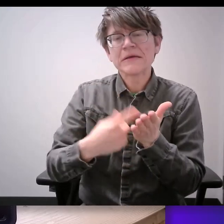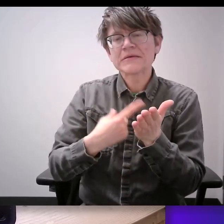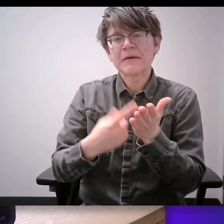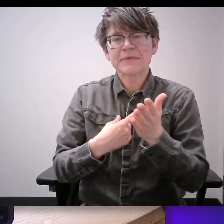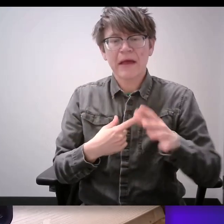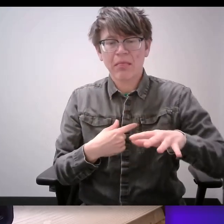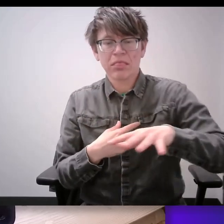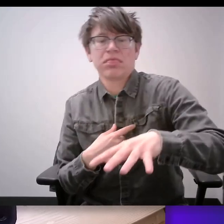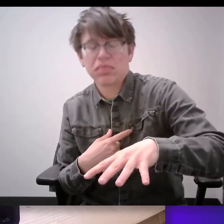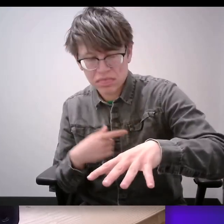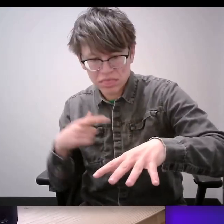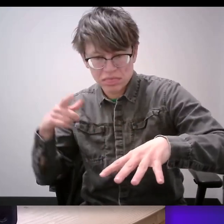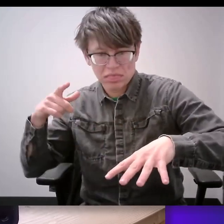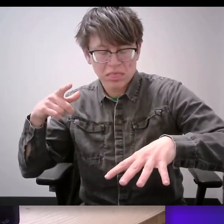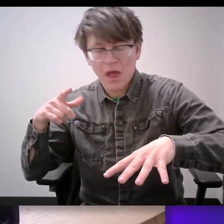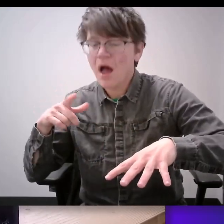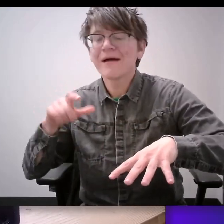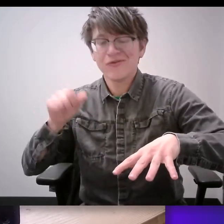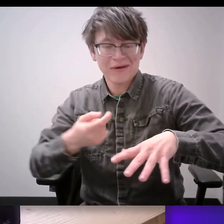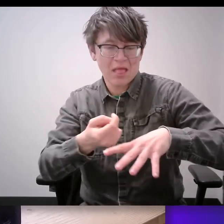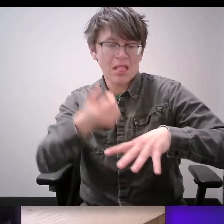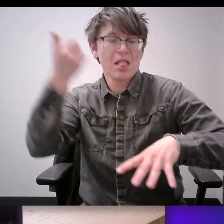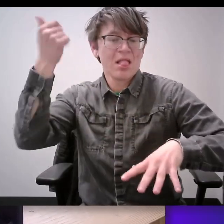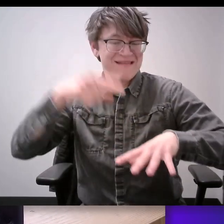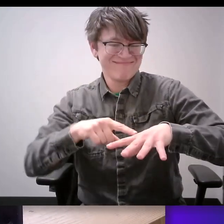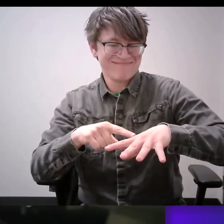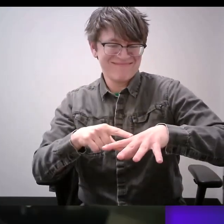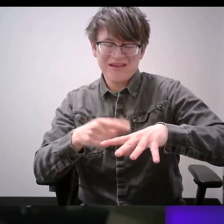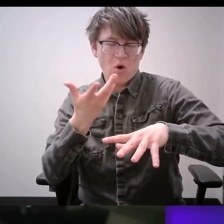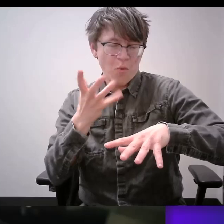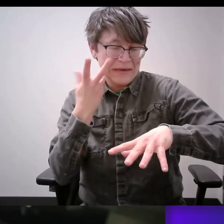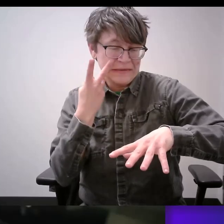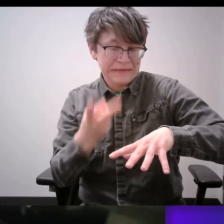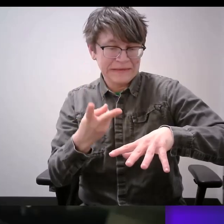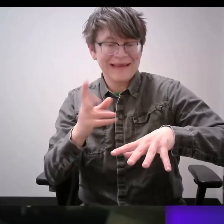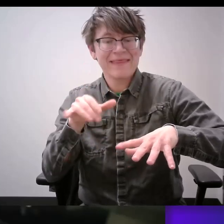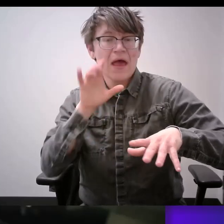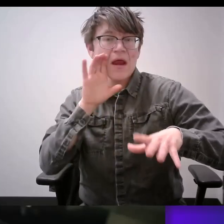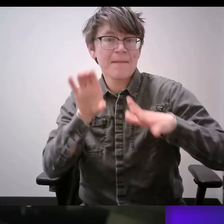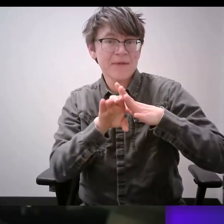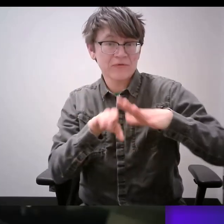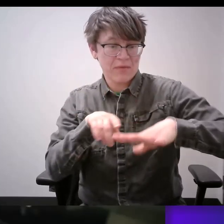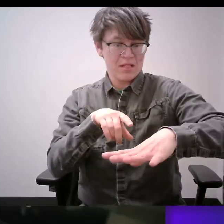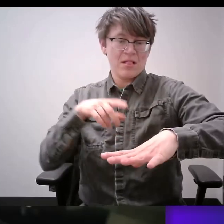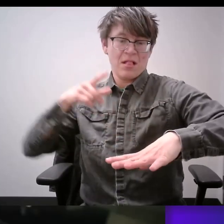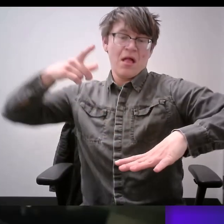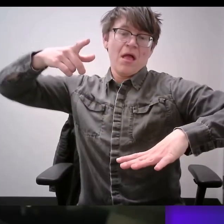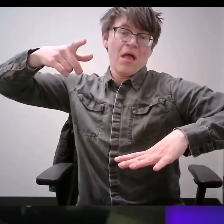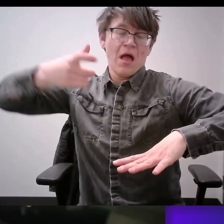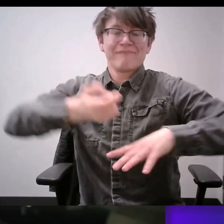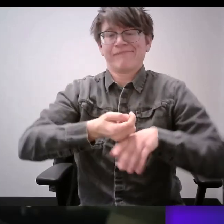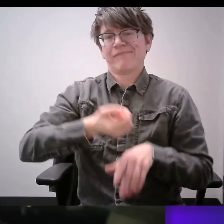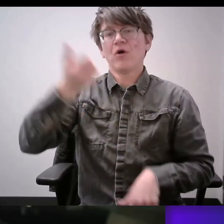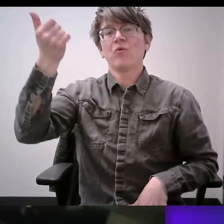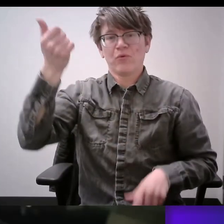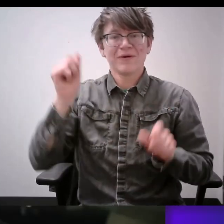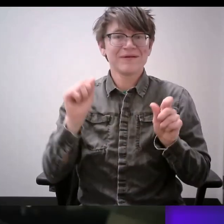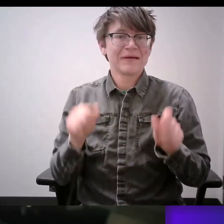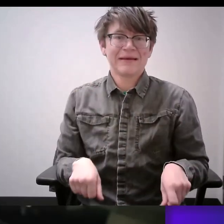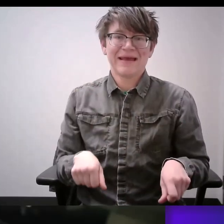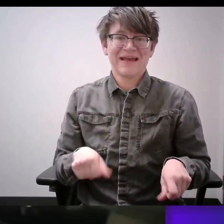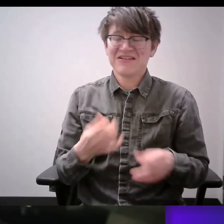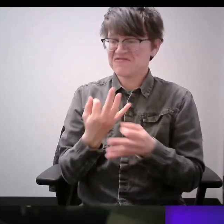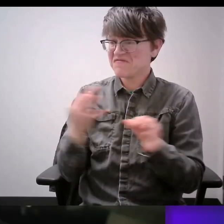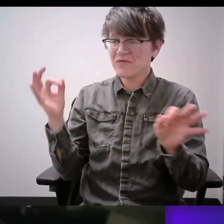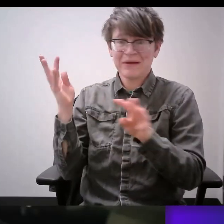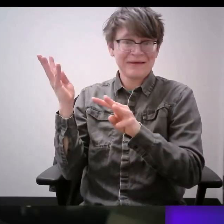can delete those really easily on the app. The app is super self-explanatory, so all you have to do is go download it. You'll figure it out. My